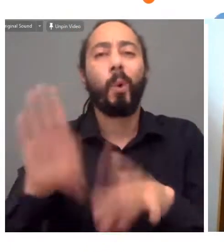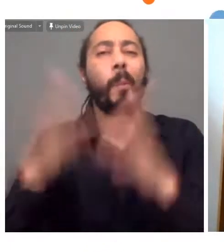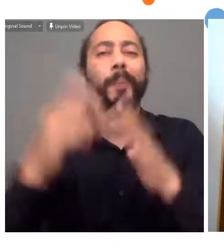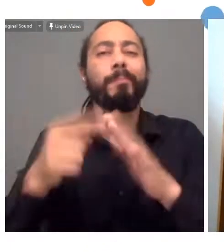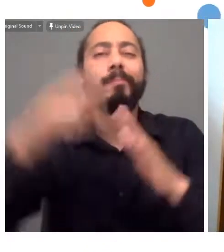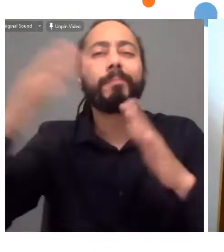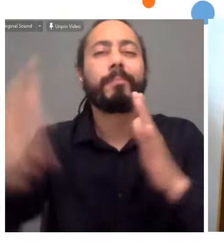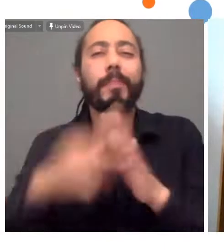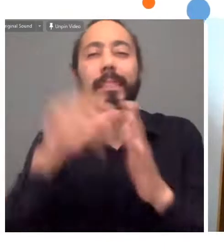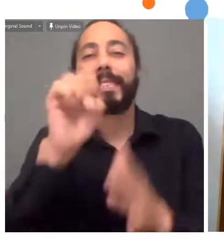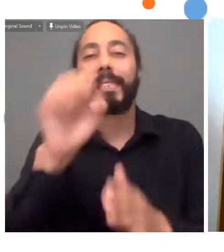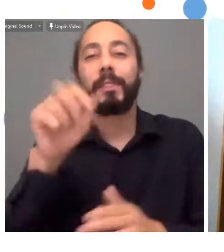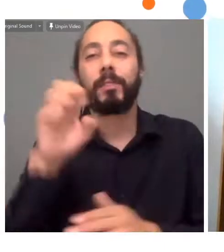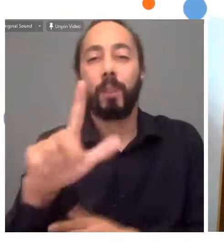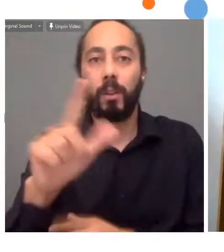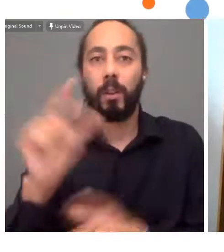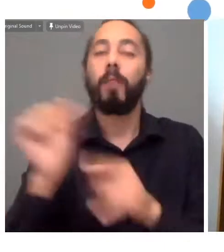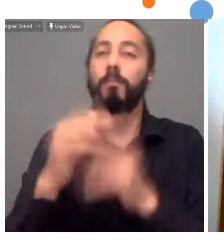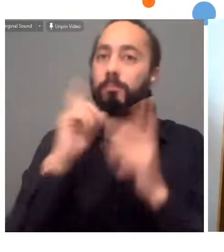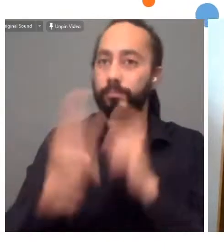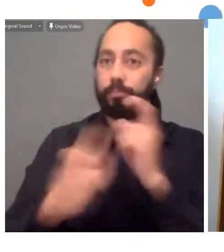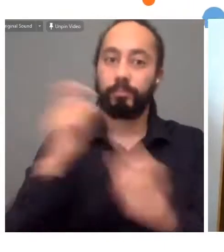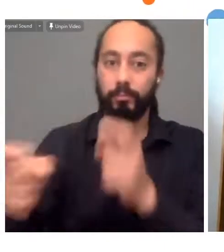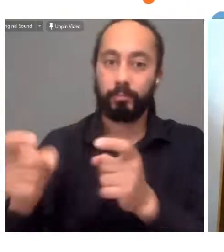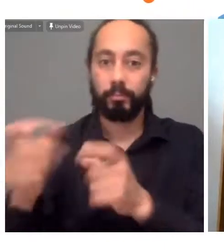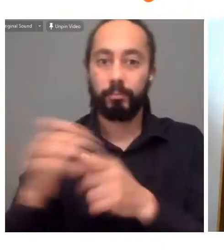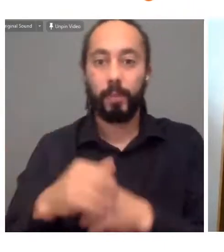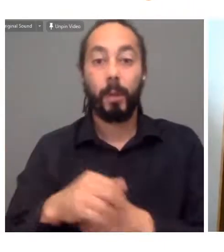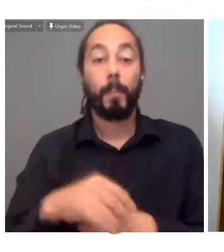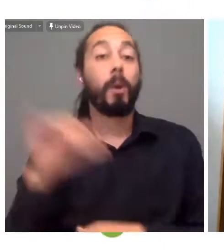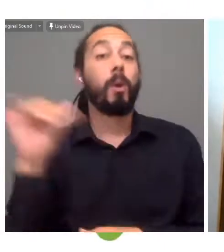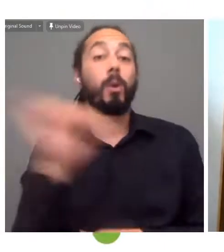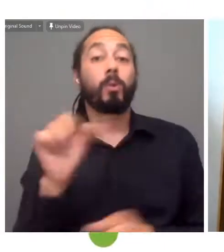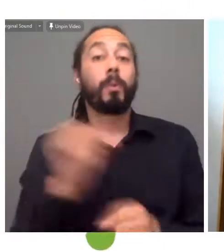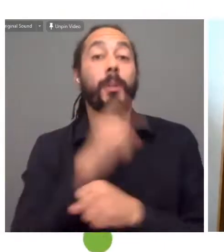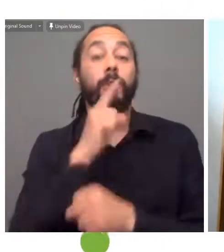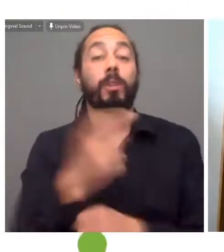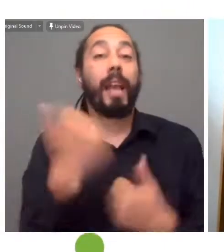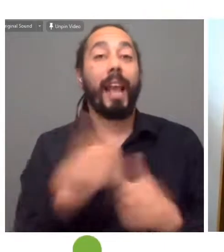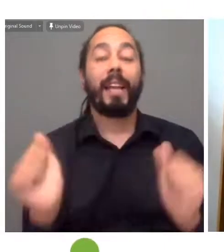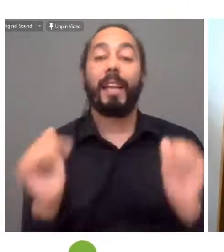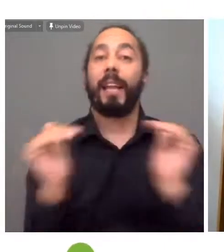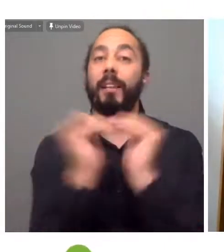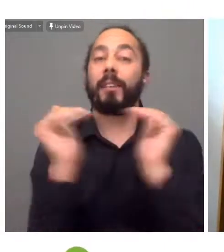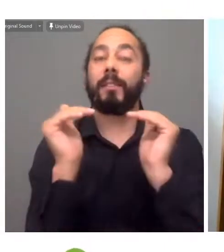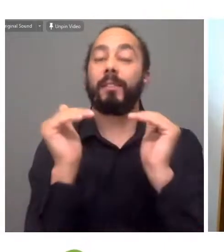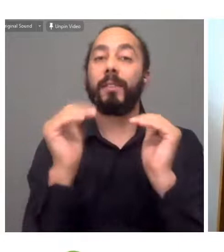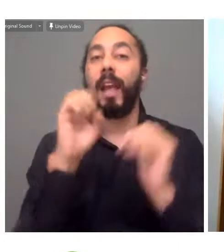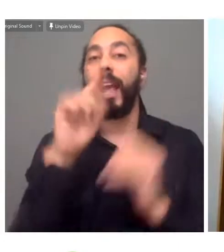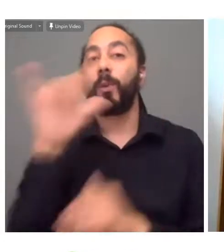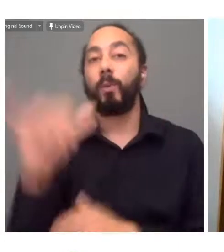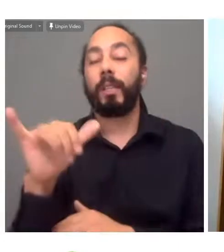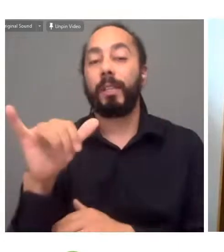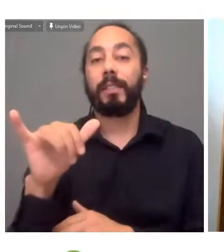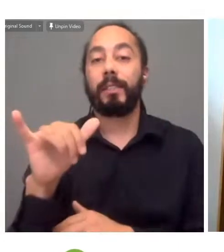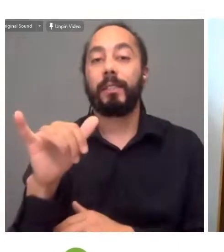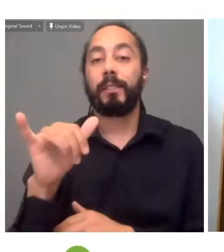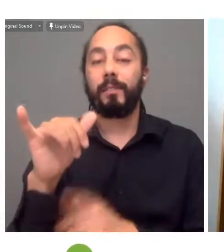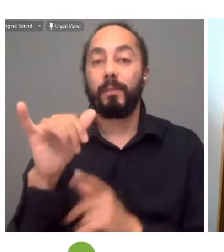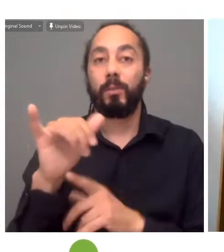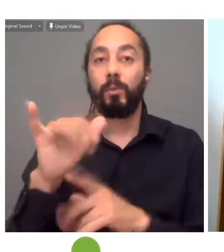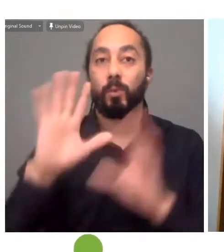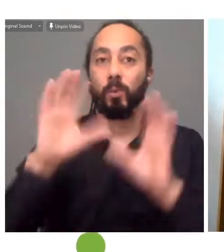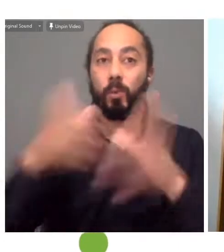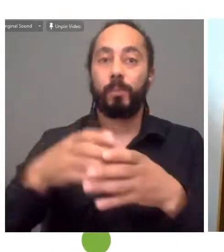that equity-seeking groups received emergency funds. Along with the CERB and the wage subsidy, the Emergency Support Fund